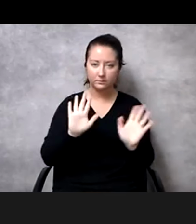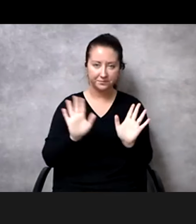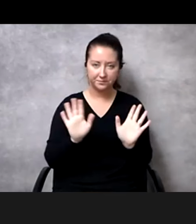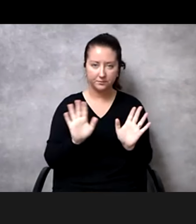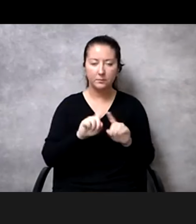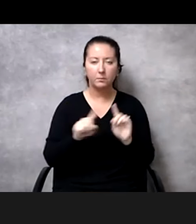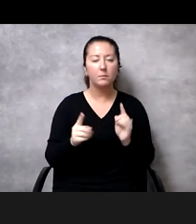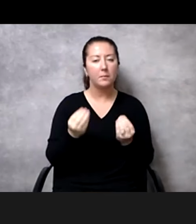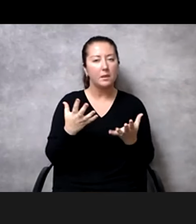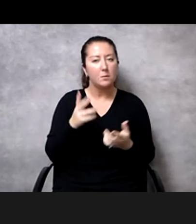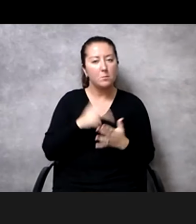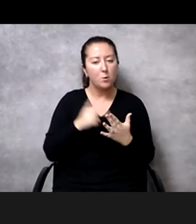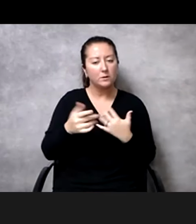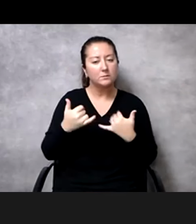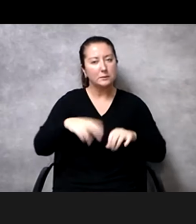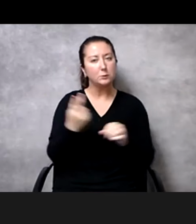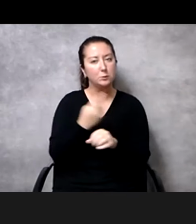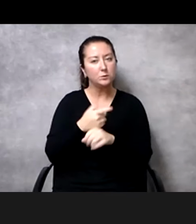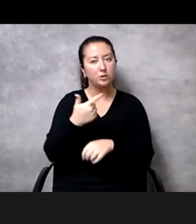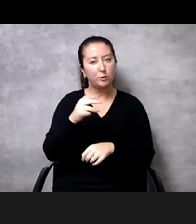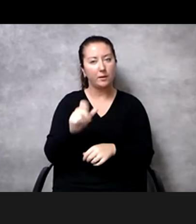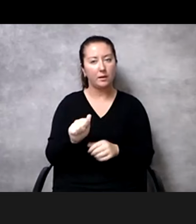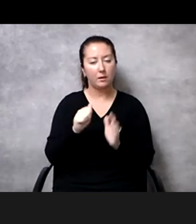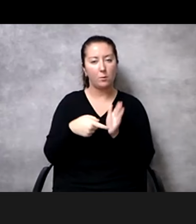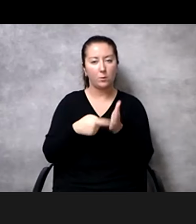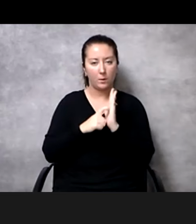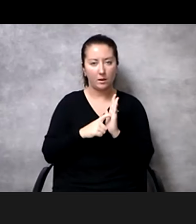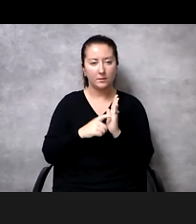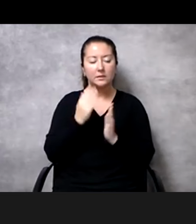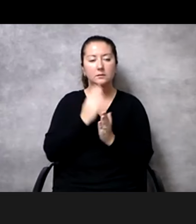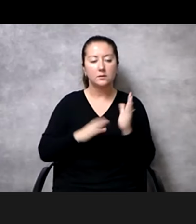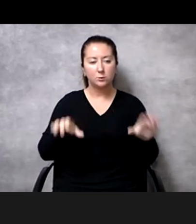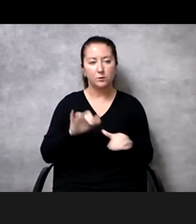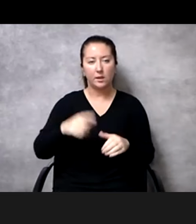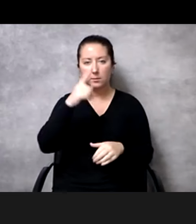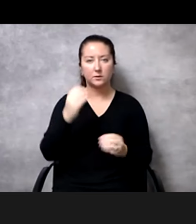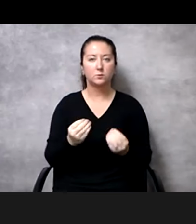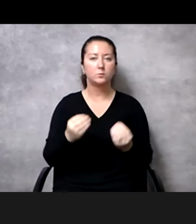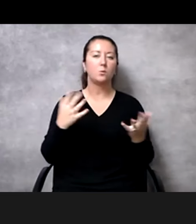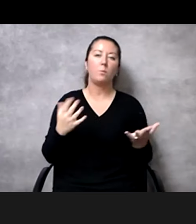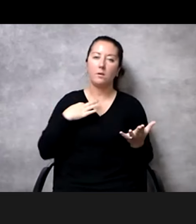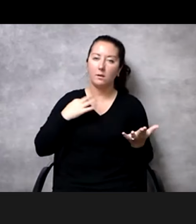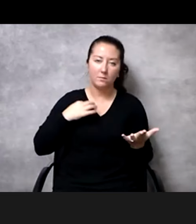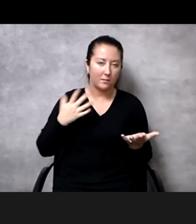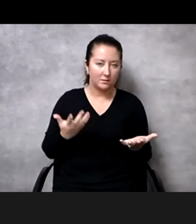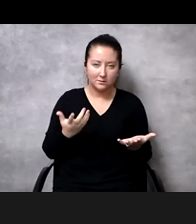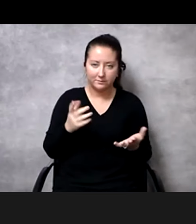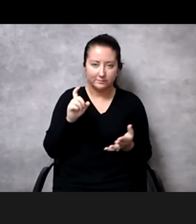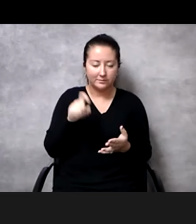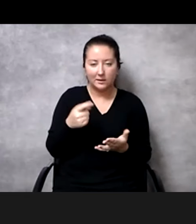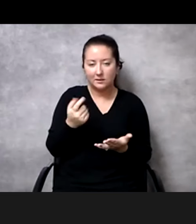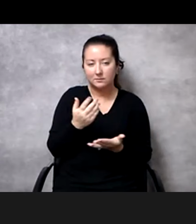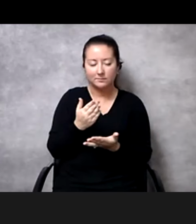programs that do still rely on GPAs, and in some cases they do because they're getting so many applications that they feel like it's, some kind